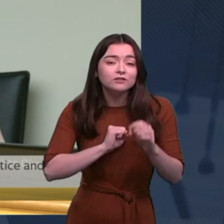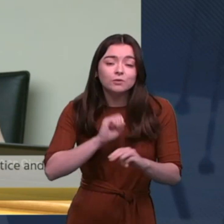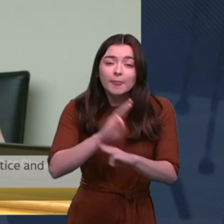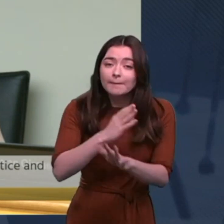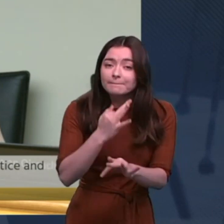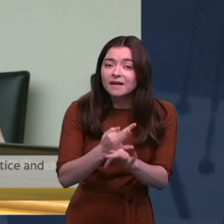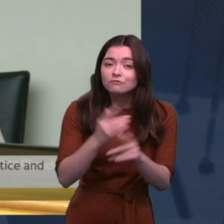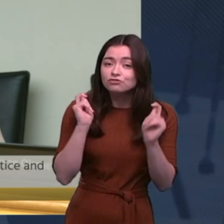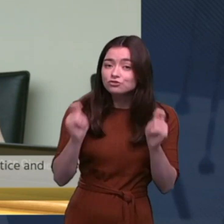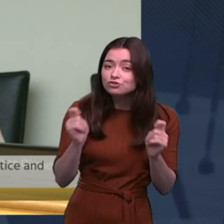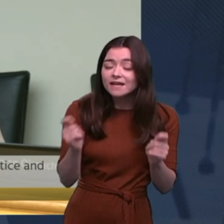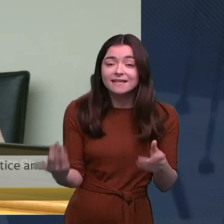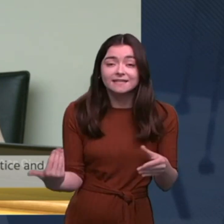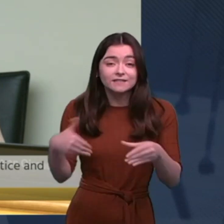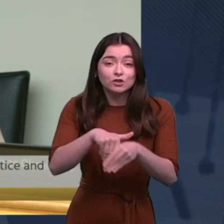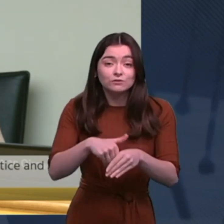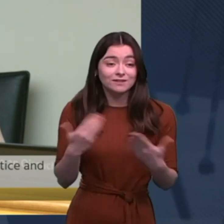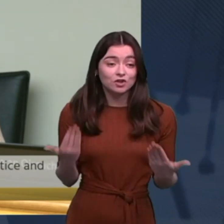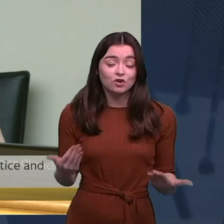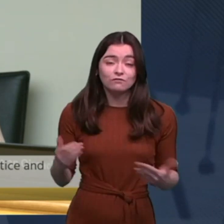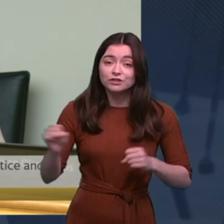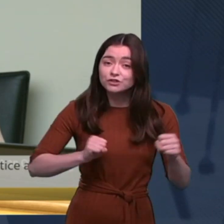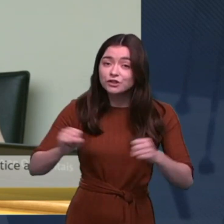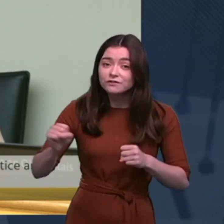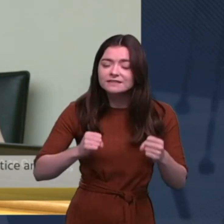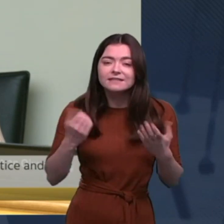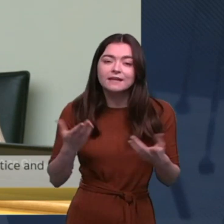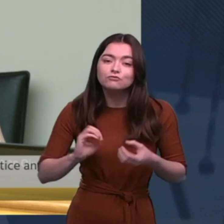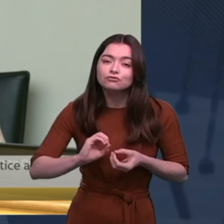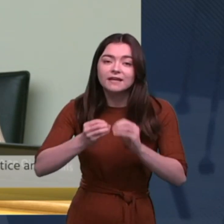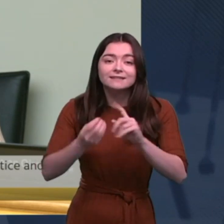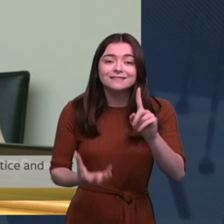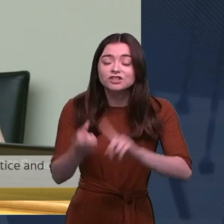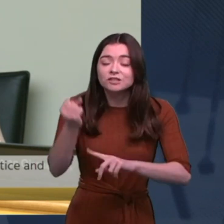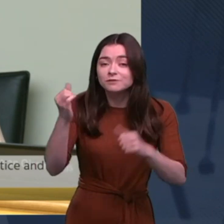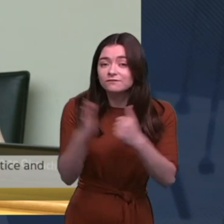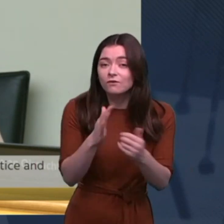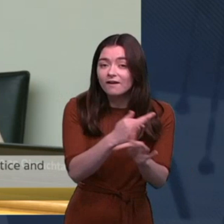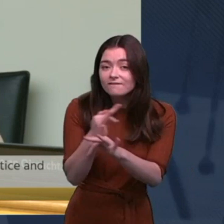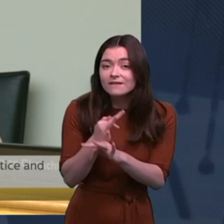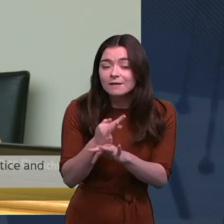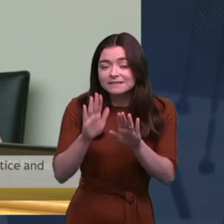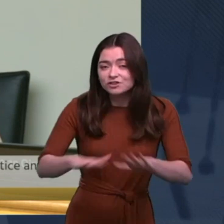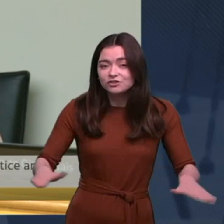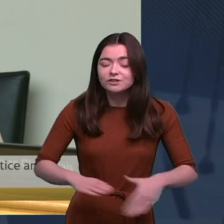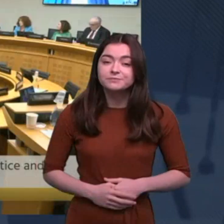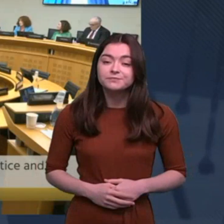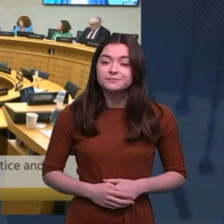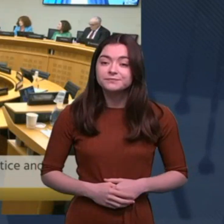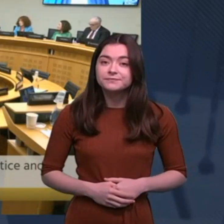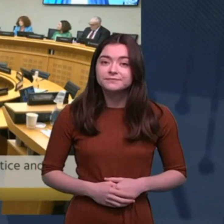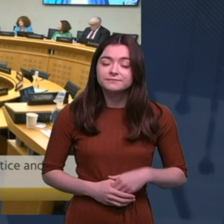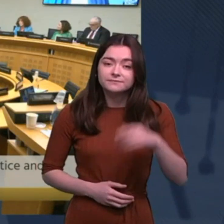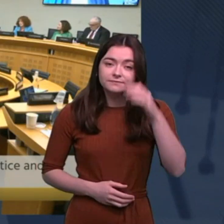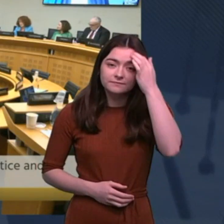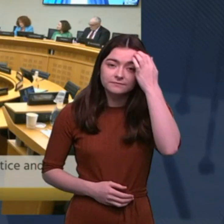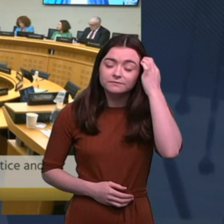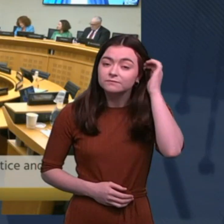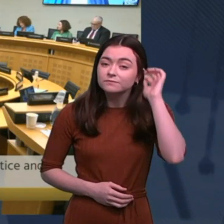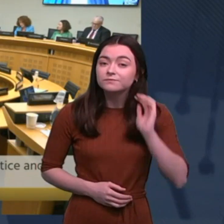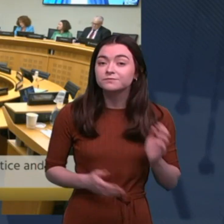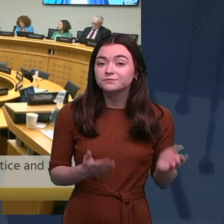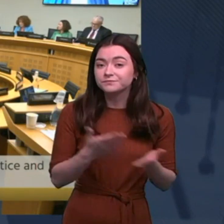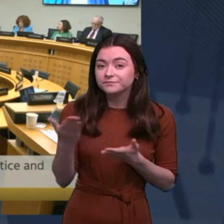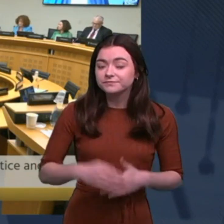is embedded in current service and creates outcomes for children and families. Thank you. Okay. Thank